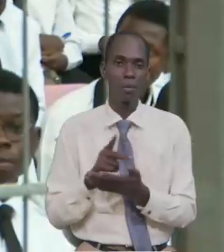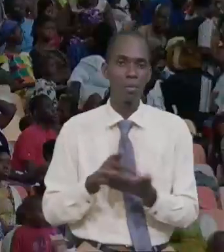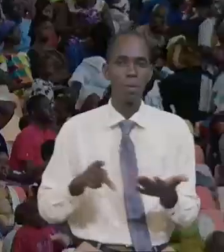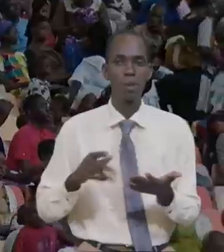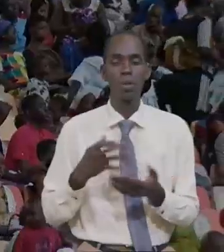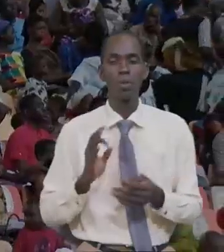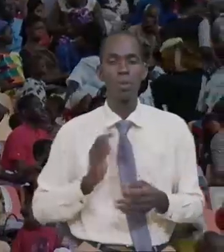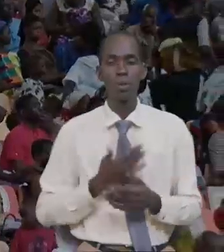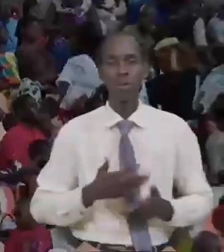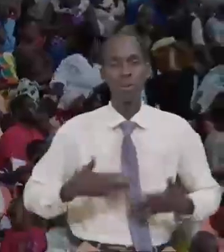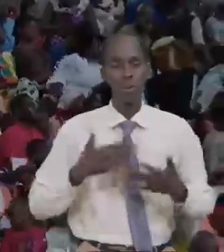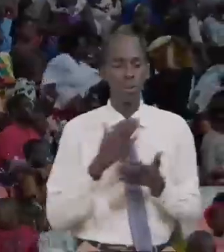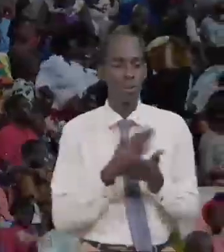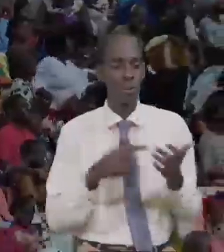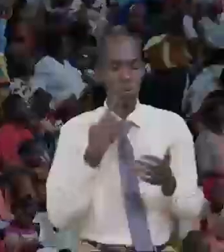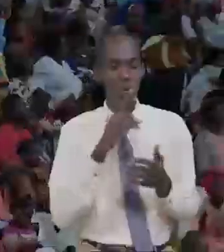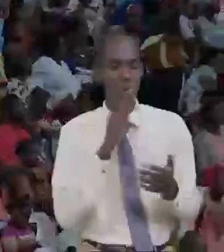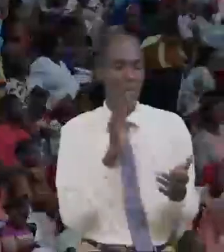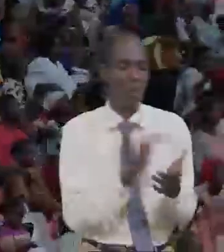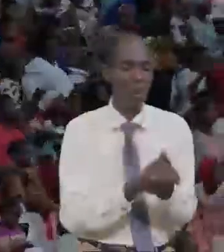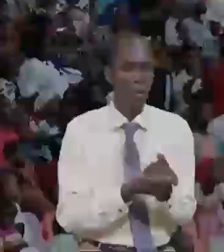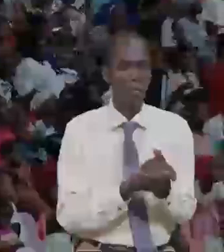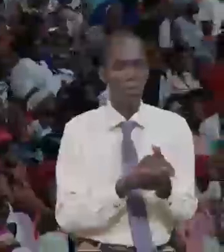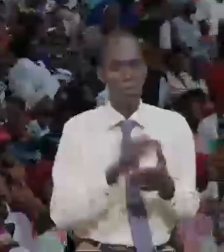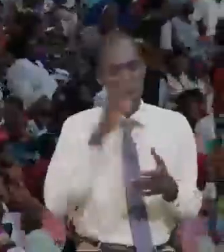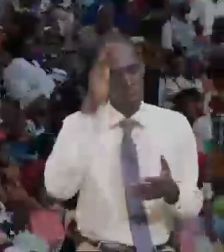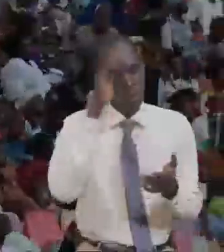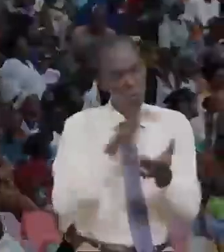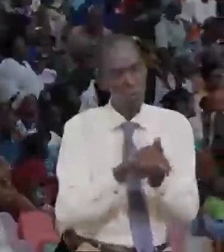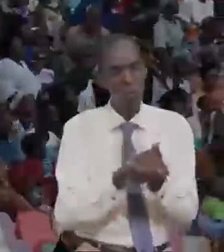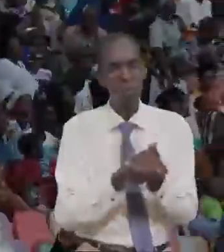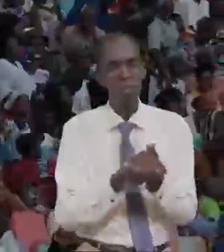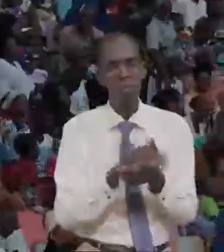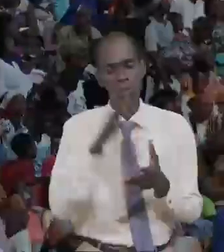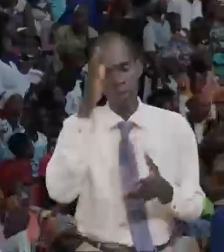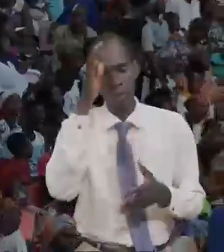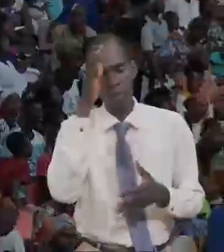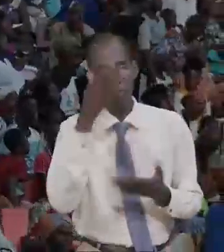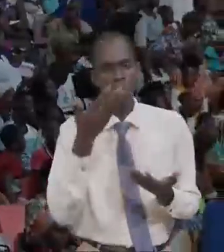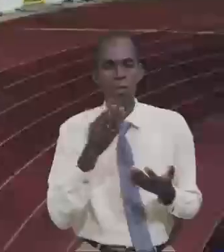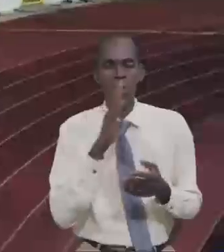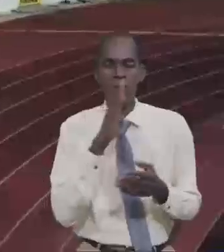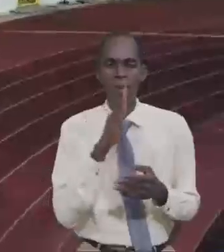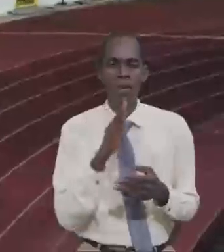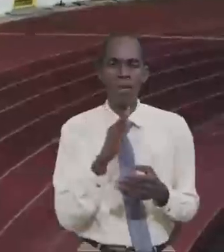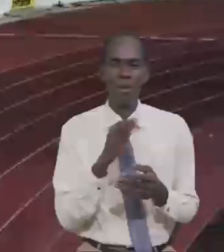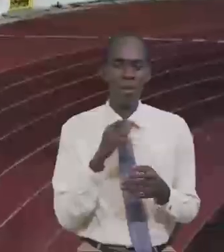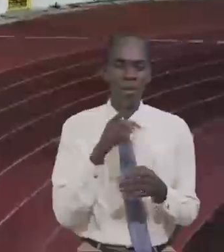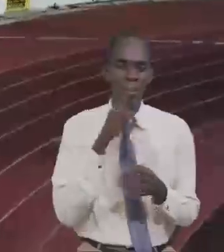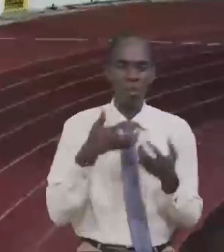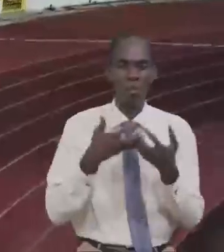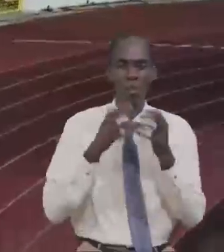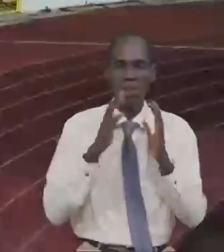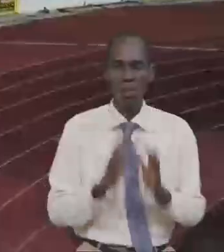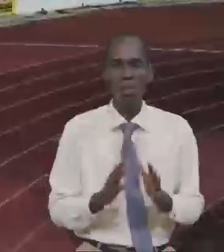person, you're an engineer, and then you're still writing some research papers, you're a researcher, you have